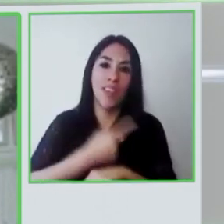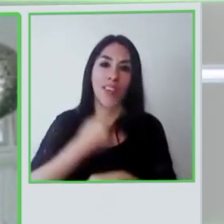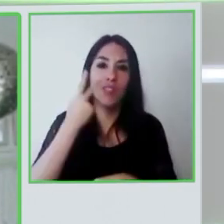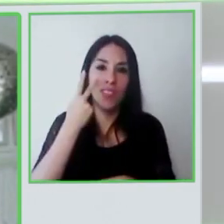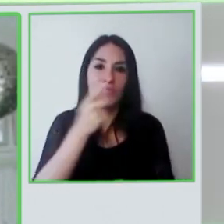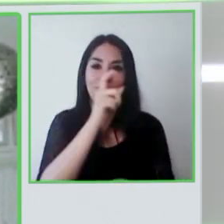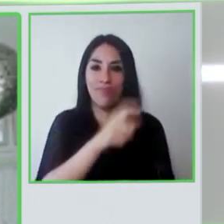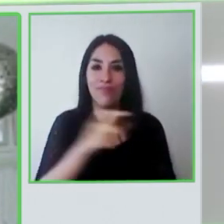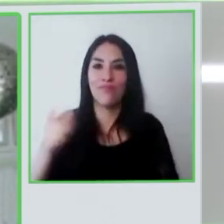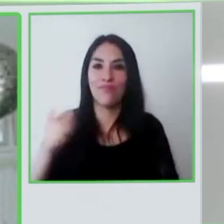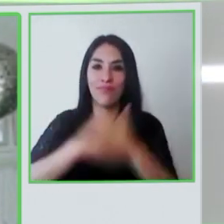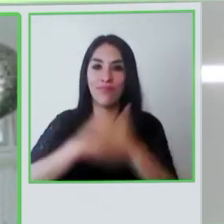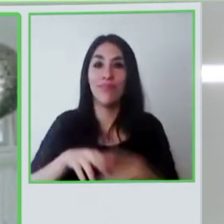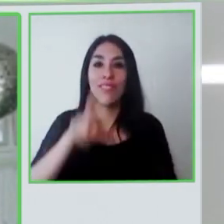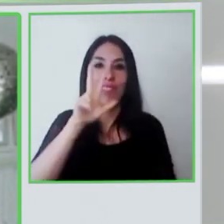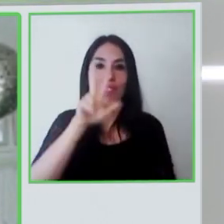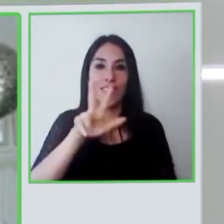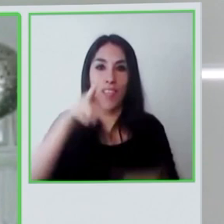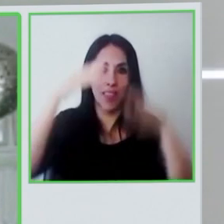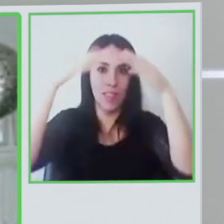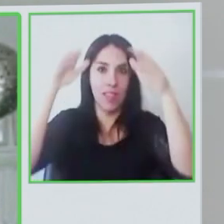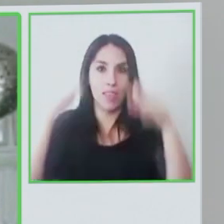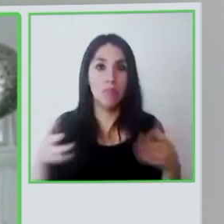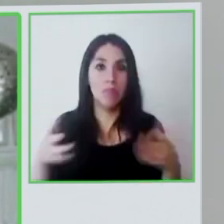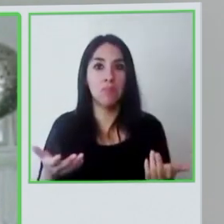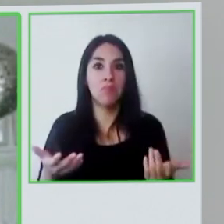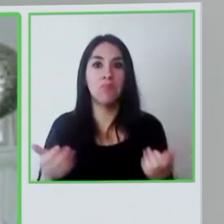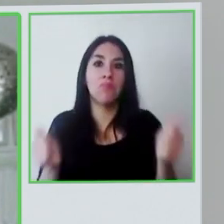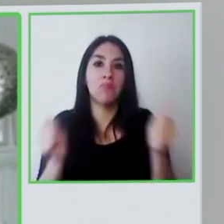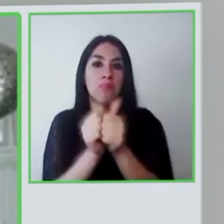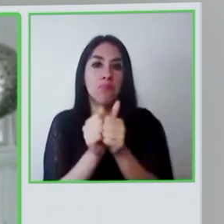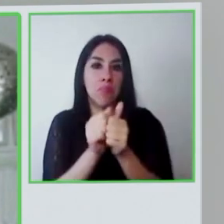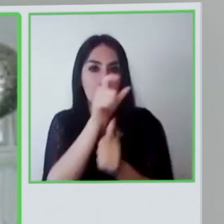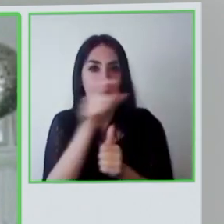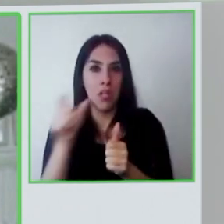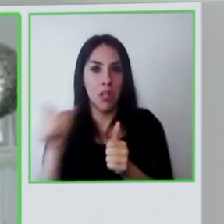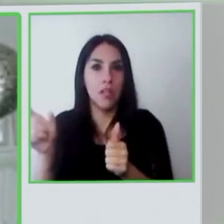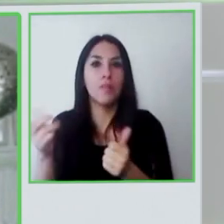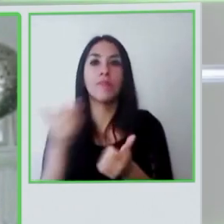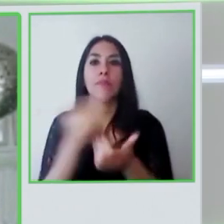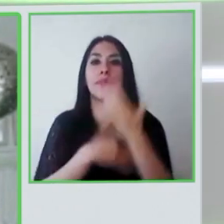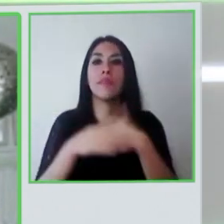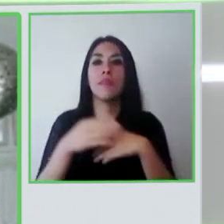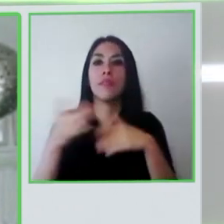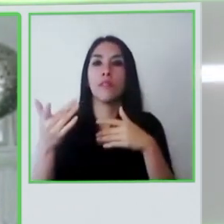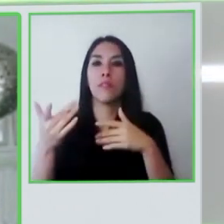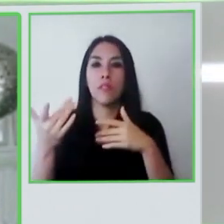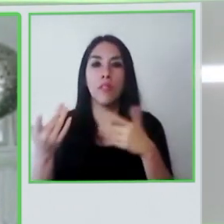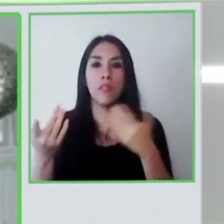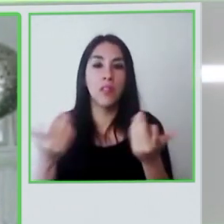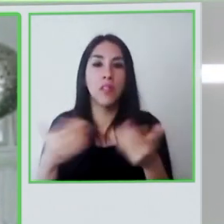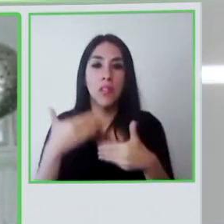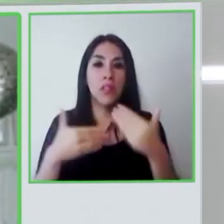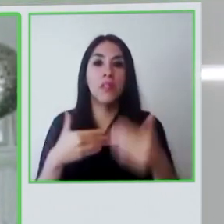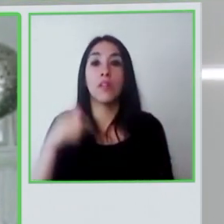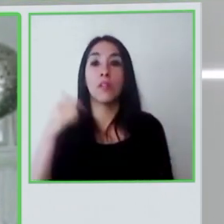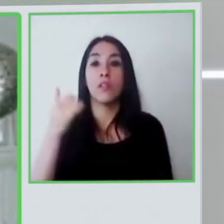that are a part of this special day with the disability. They are part of the purple